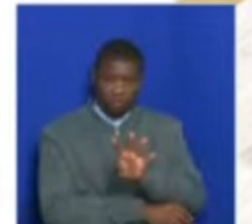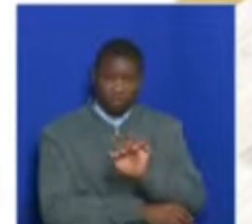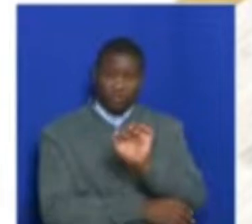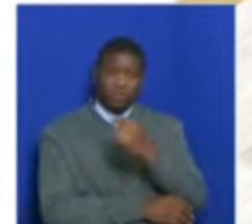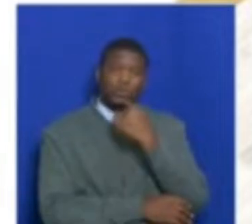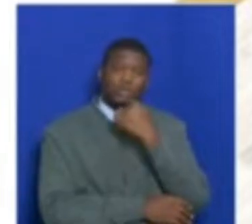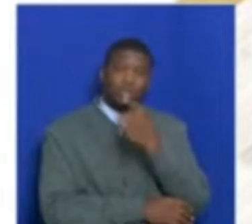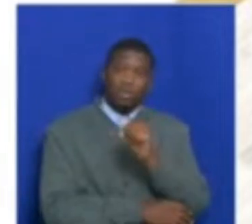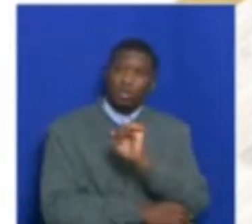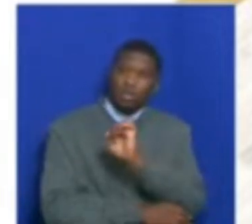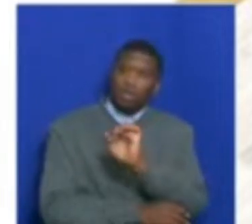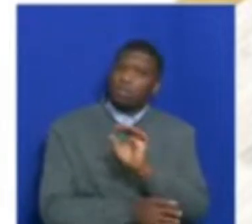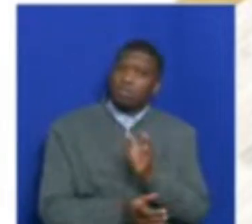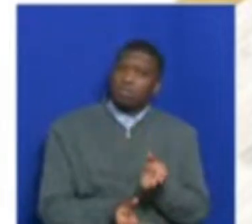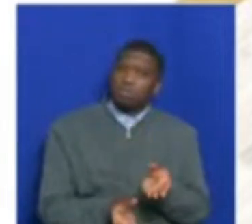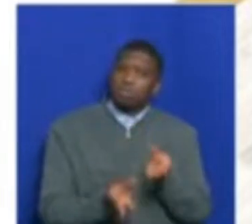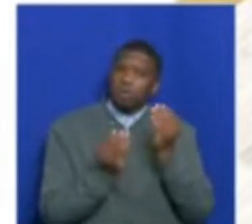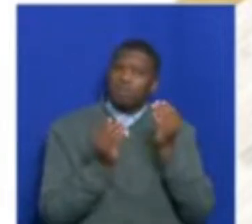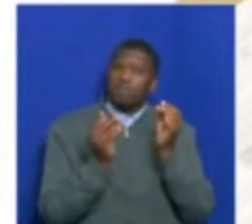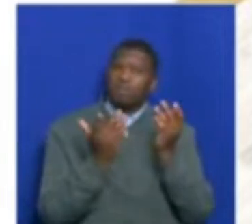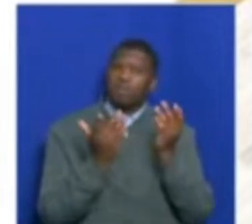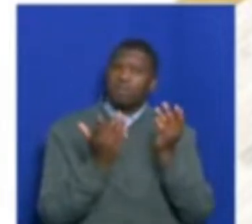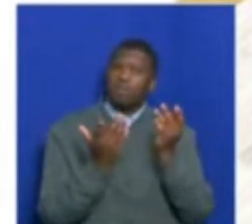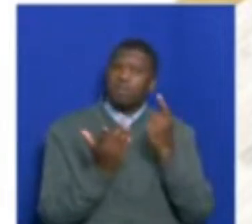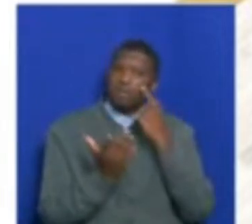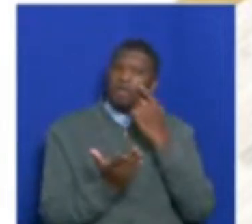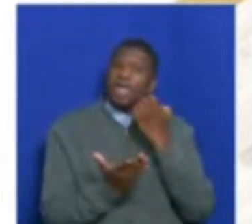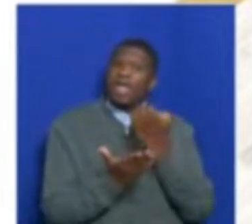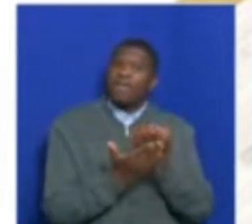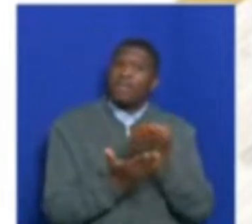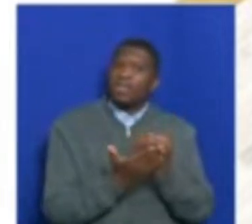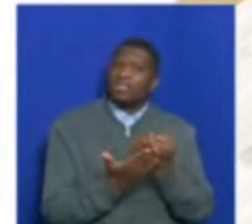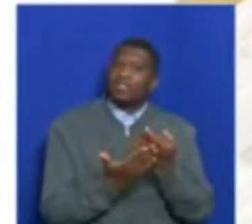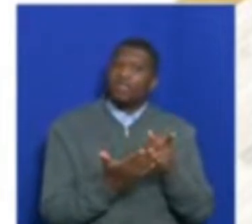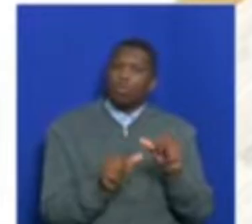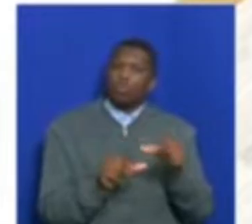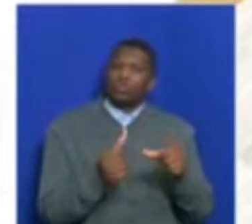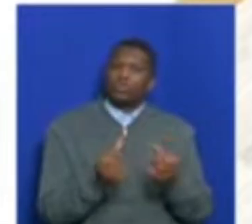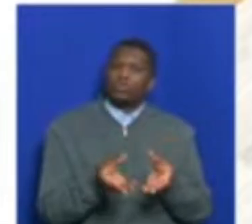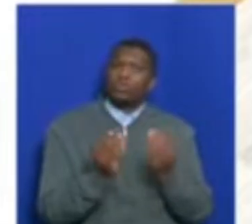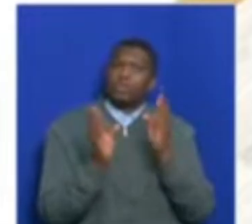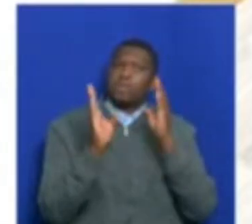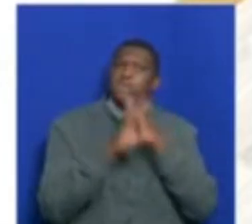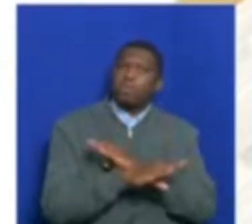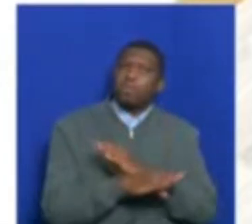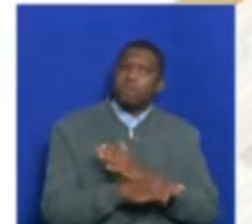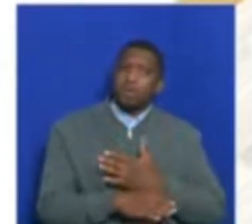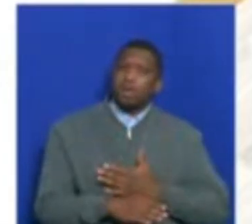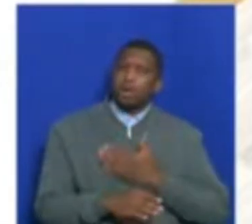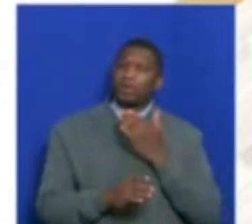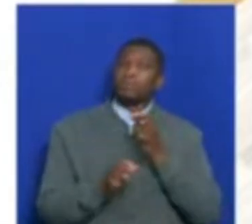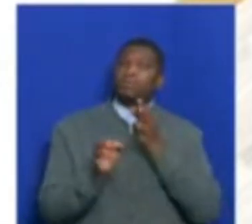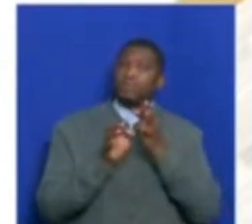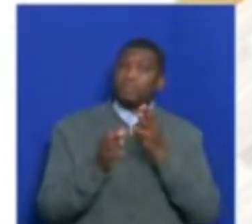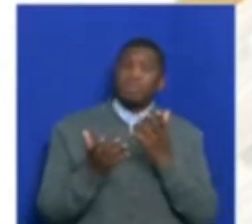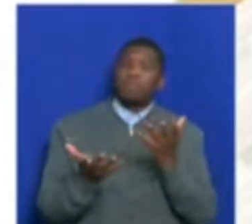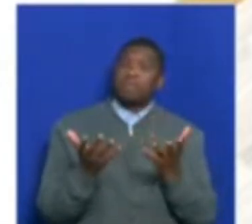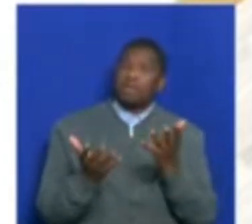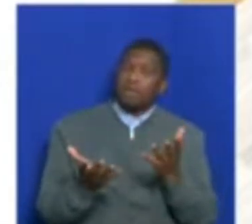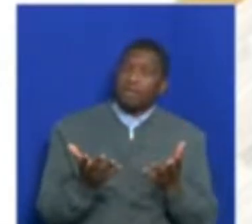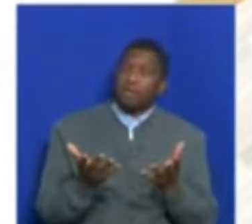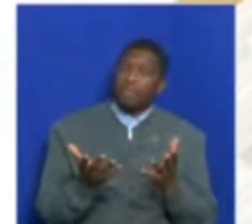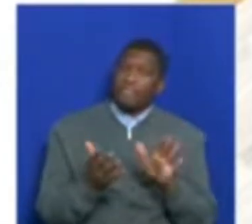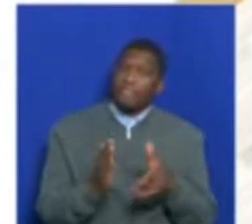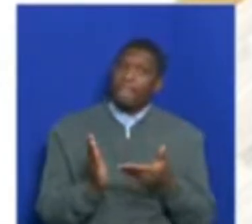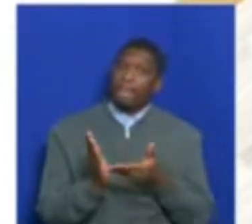of consequence implicating Bevan Loftus. I want to put to you that it may be slightly overstated